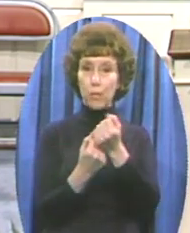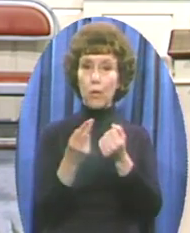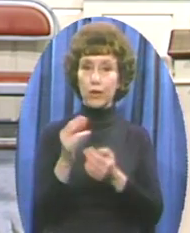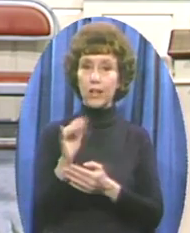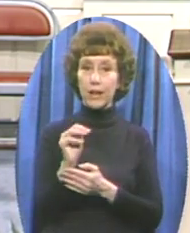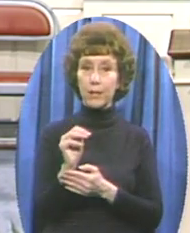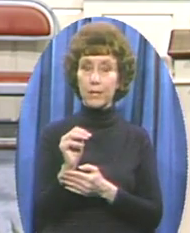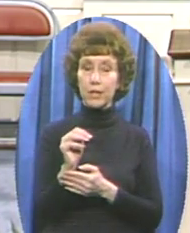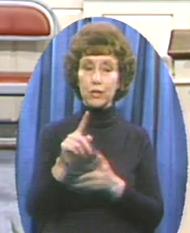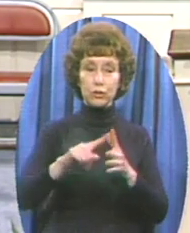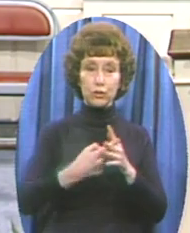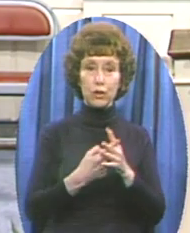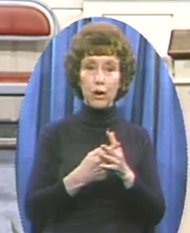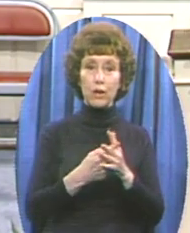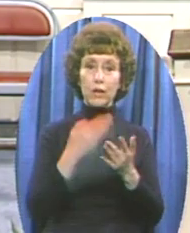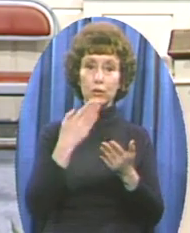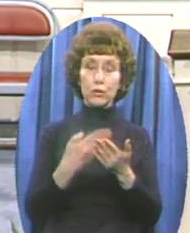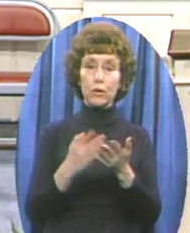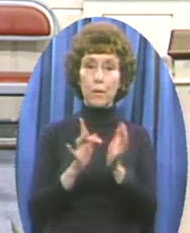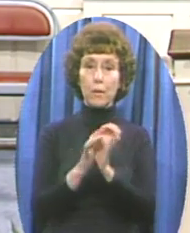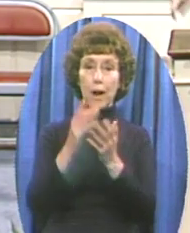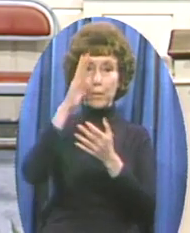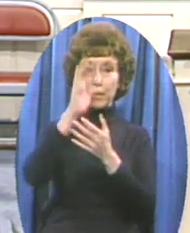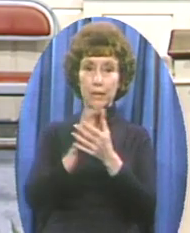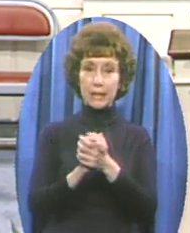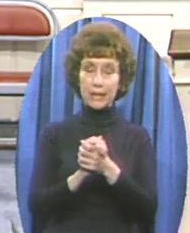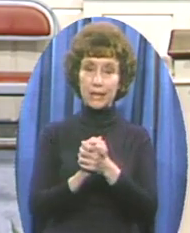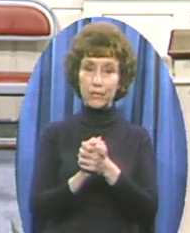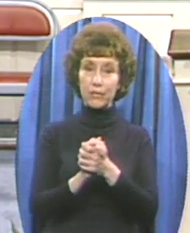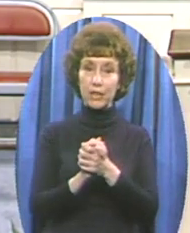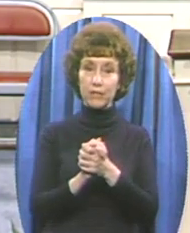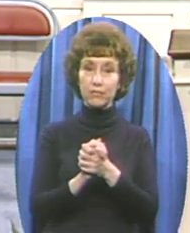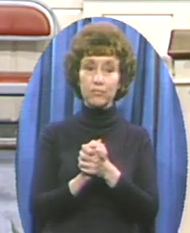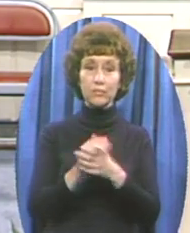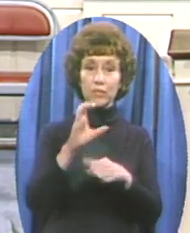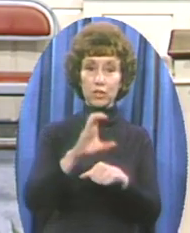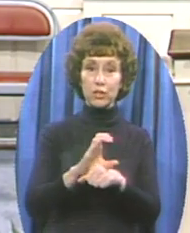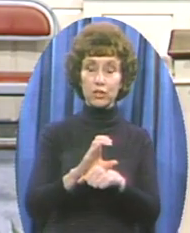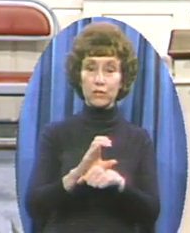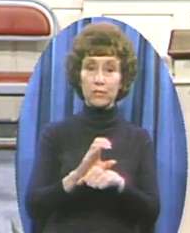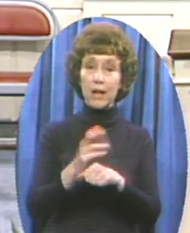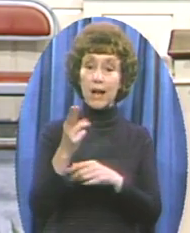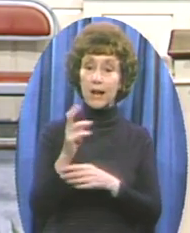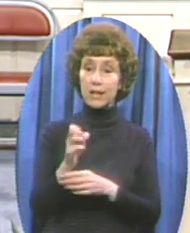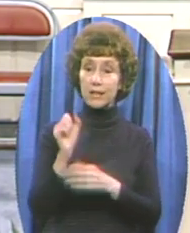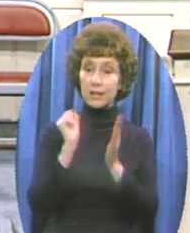fundamentalist church. And he's knocking on the doors of your people right now.